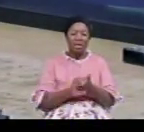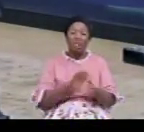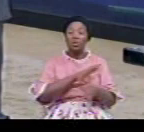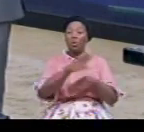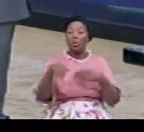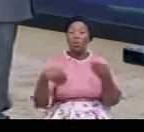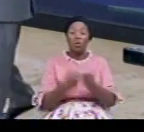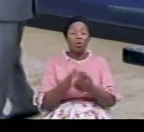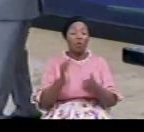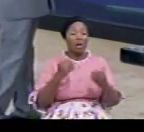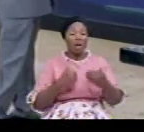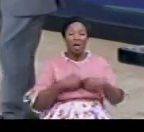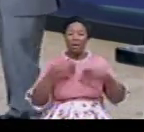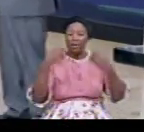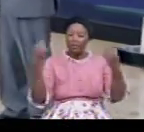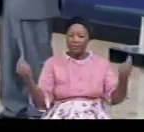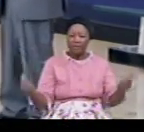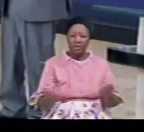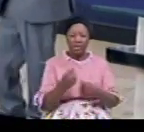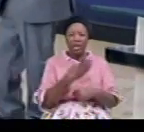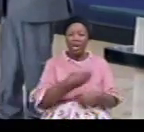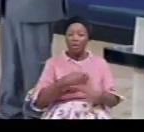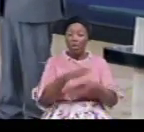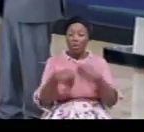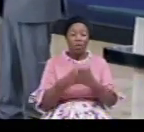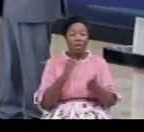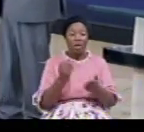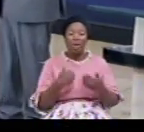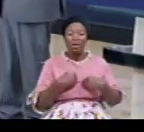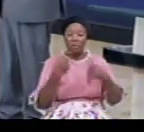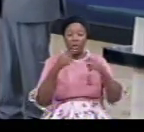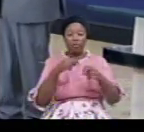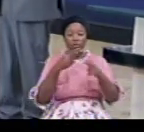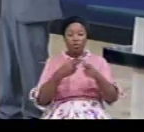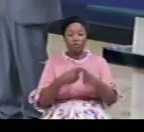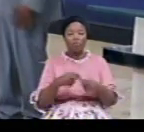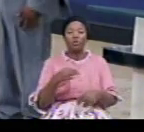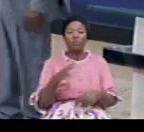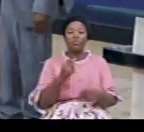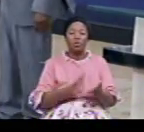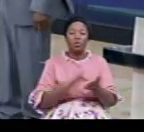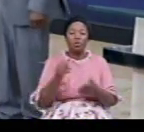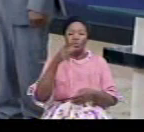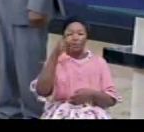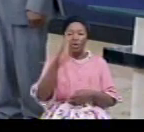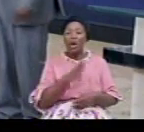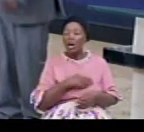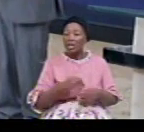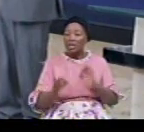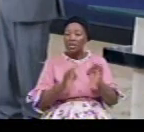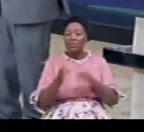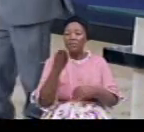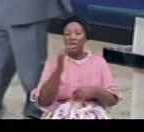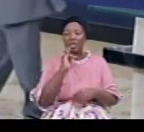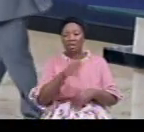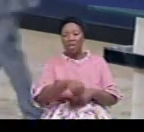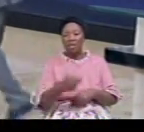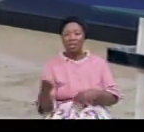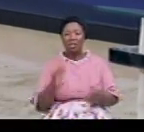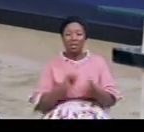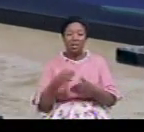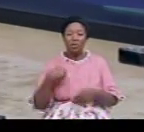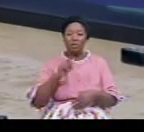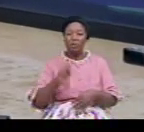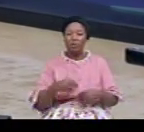and all have come short of the glory of God. And if there's anything we need to think